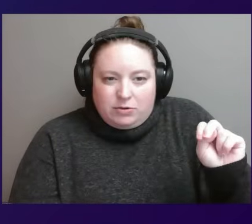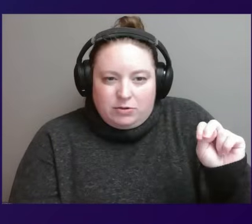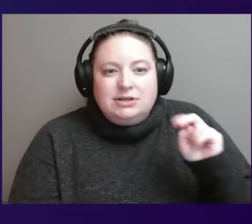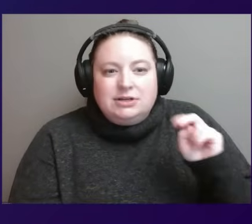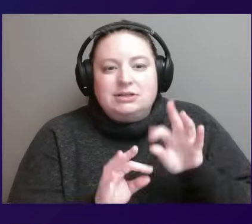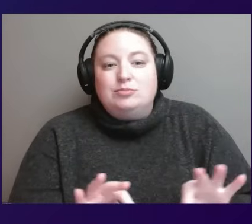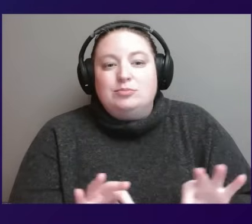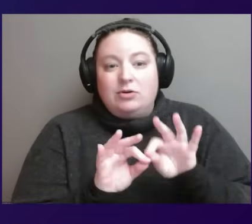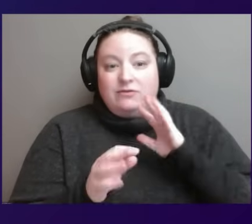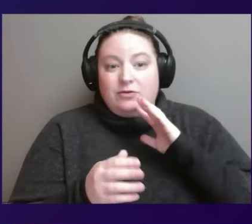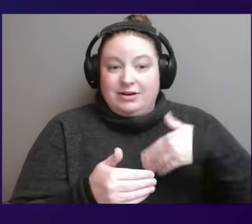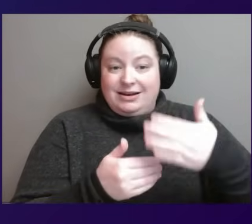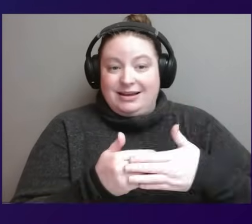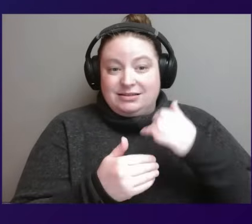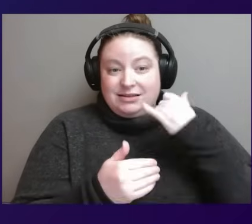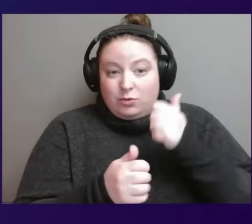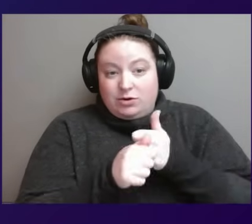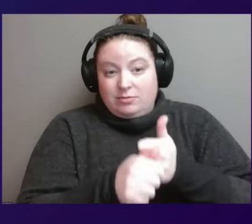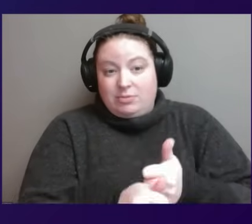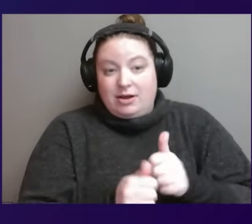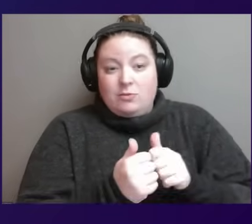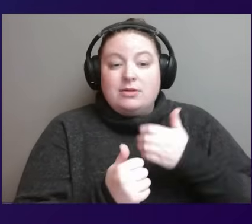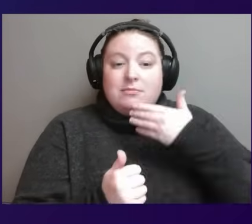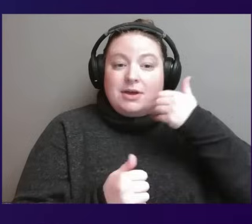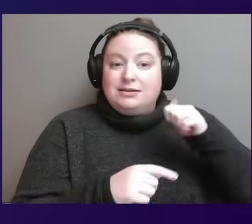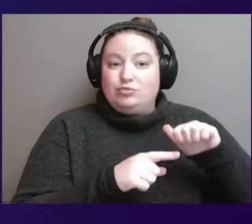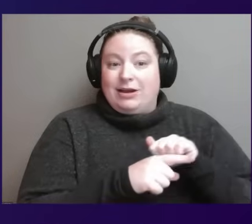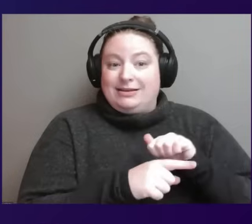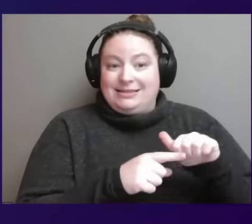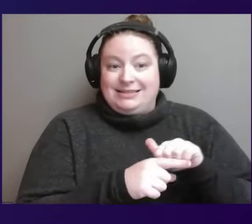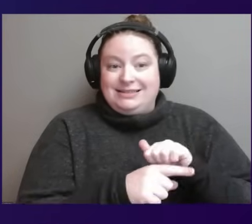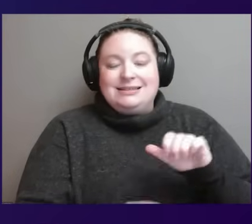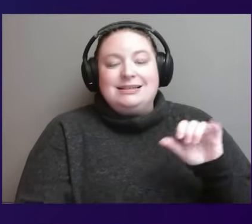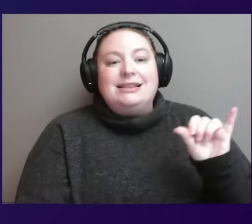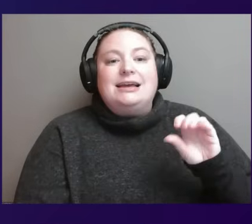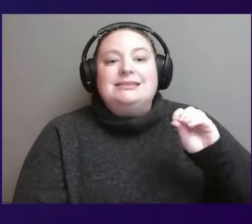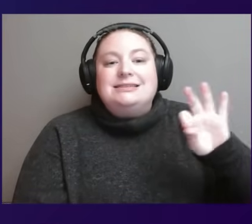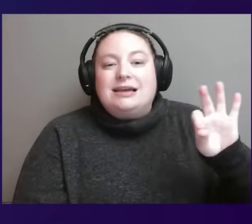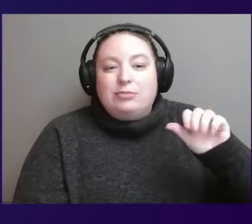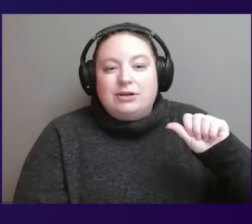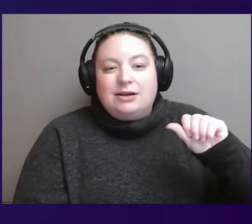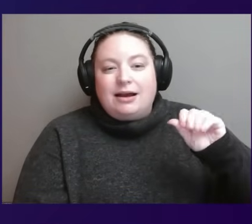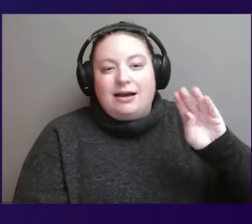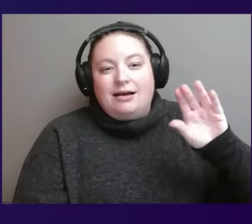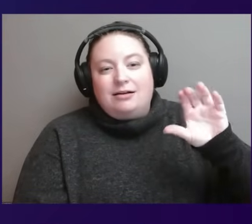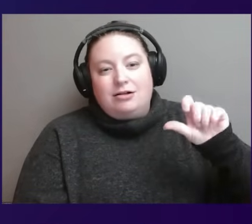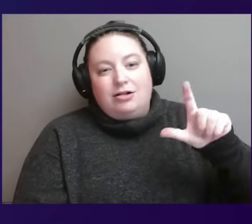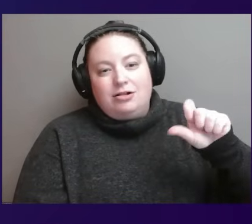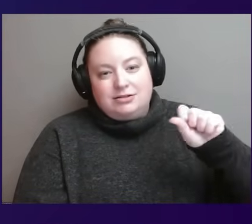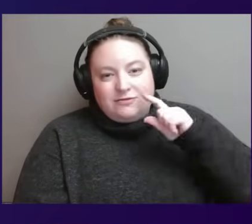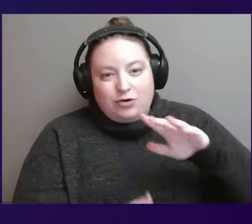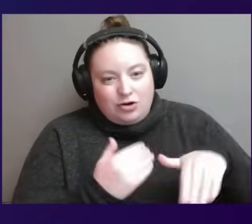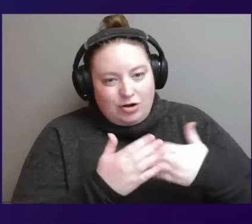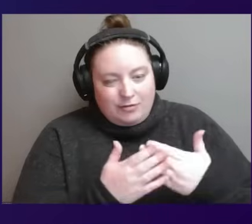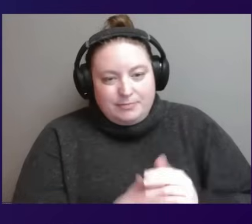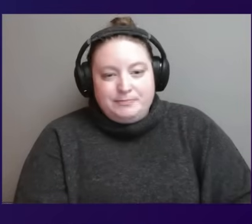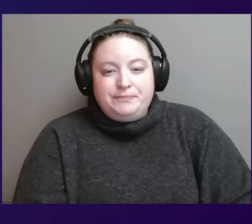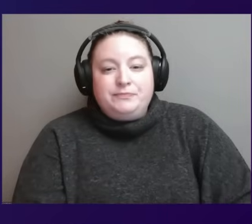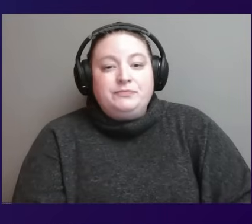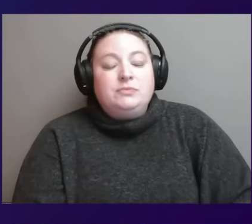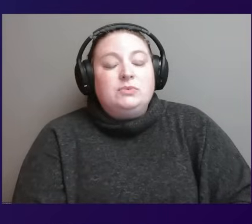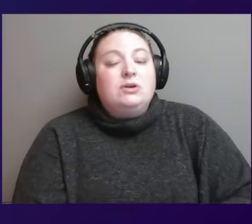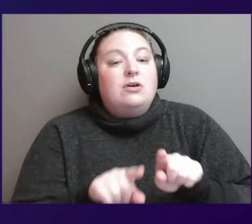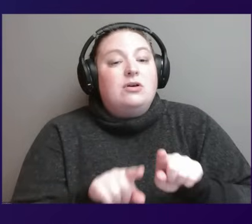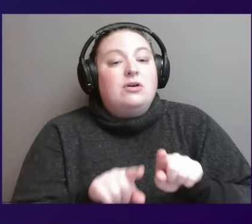and comply with best practices like disabling ACLs across all of your objects. We also previously launched the support in